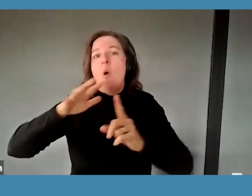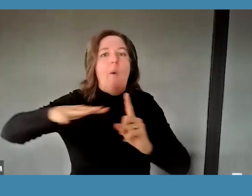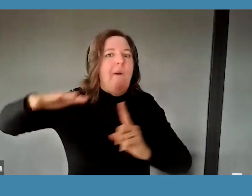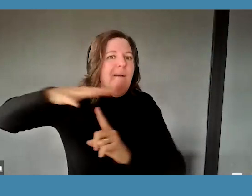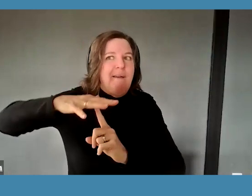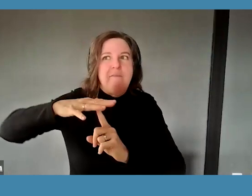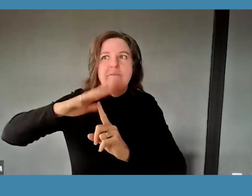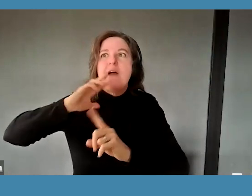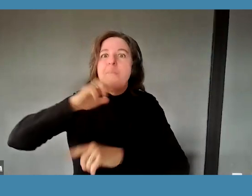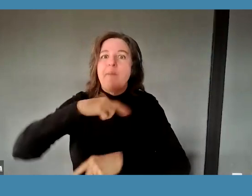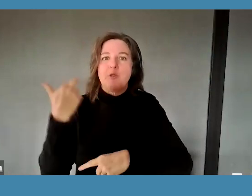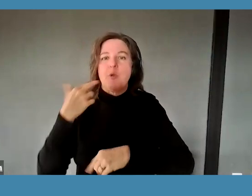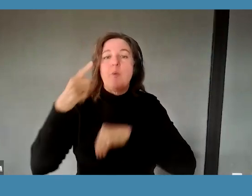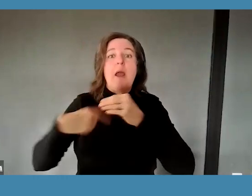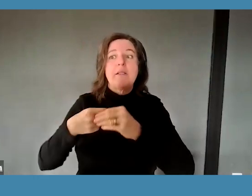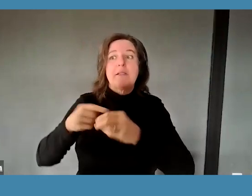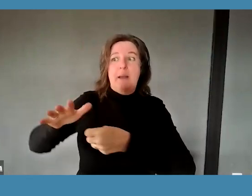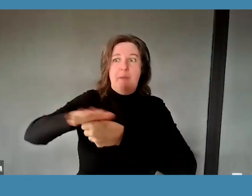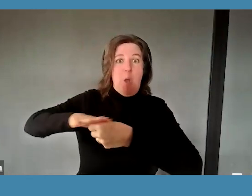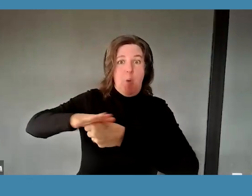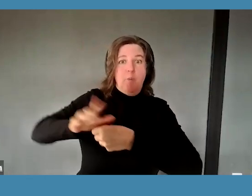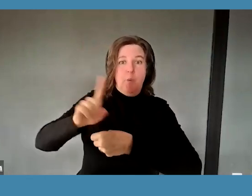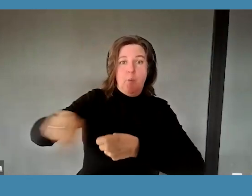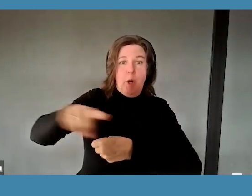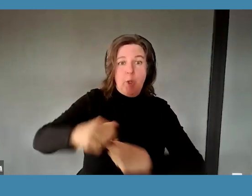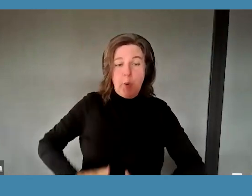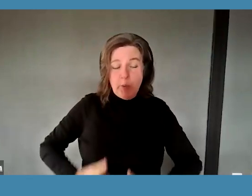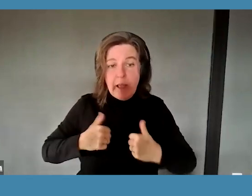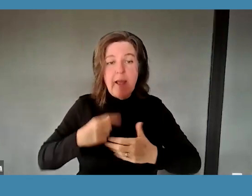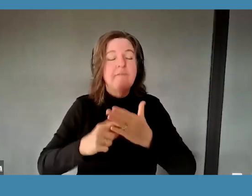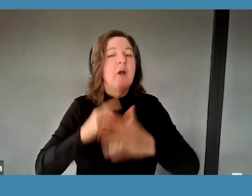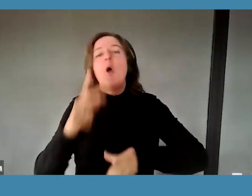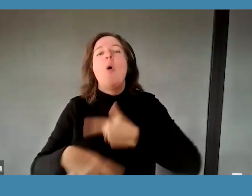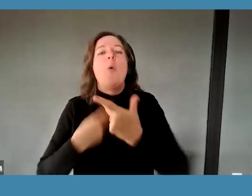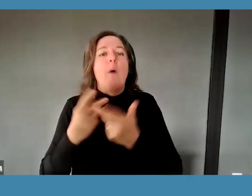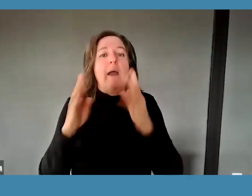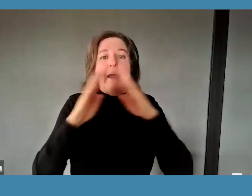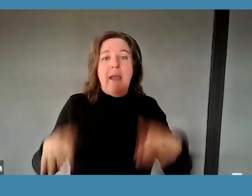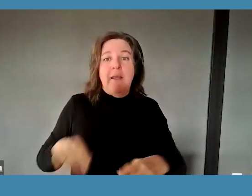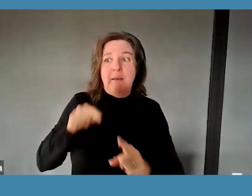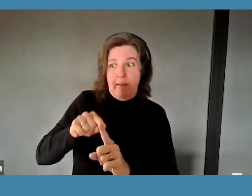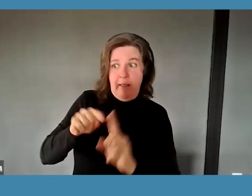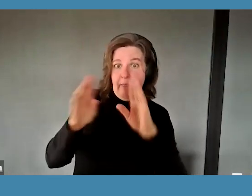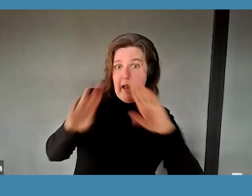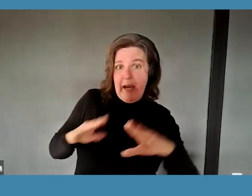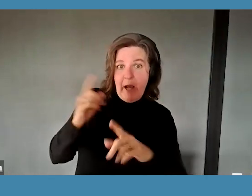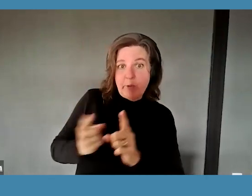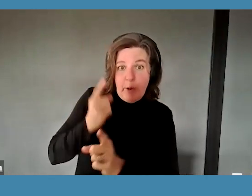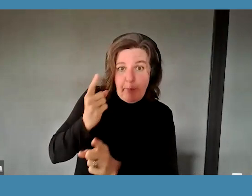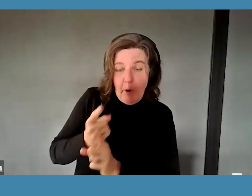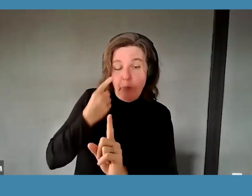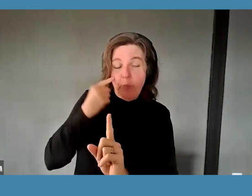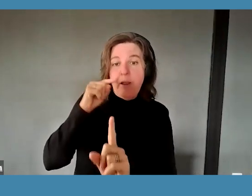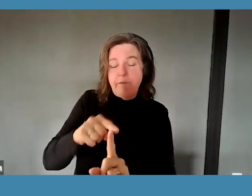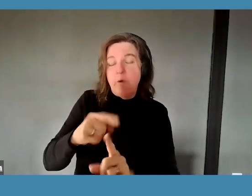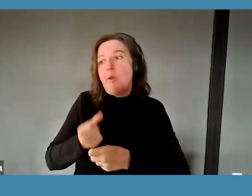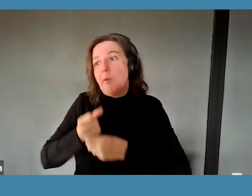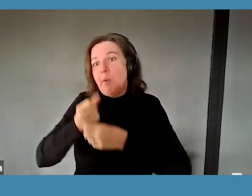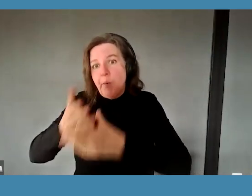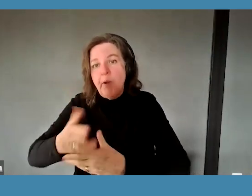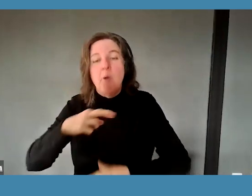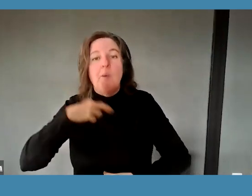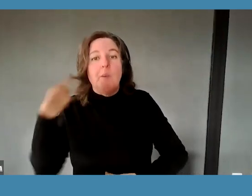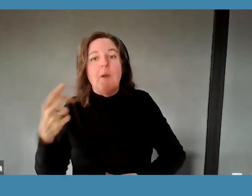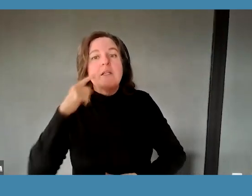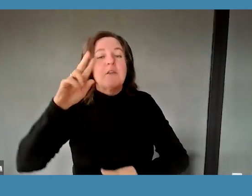just the kind of the neighborhood you're living in, what kind of housing you have, is it appropriate? Is it causing a risk for you to fall or to hurt yourself